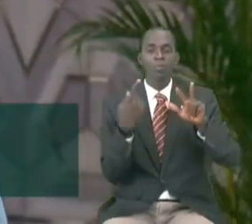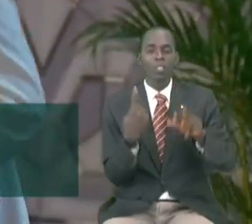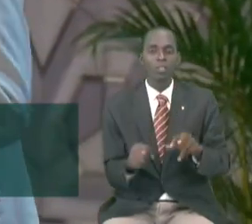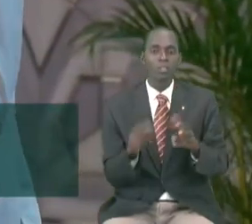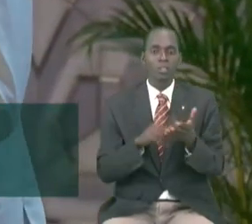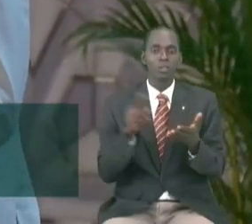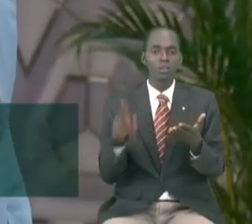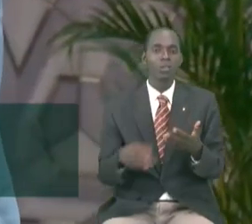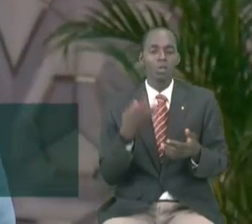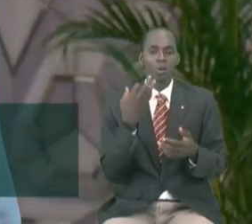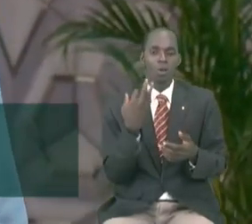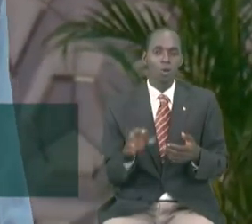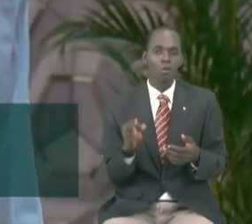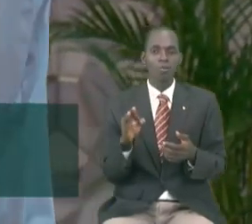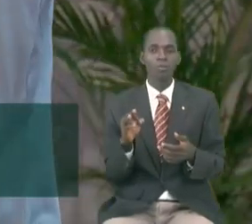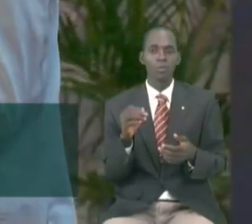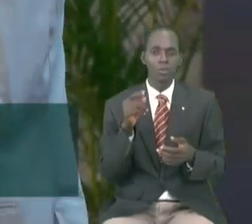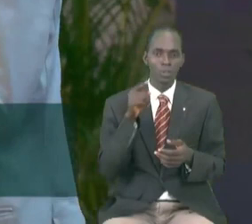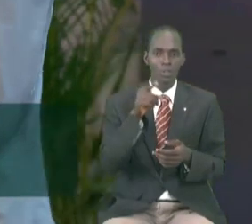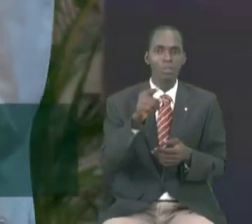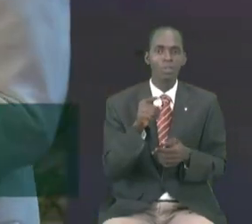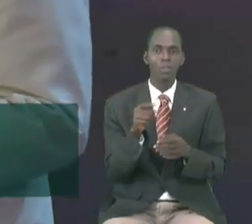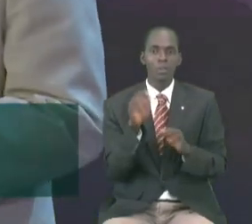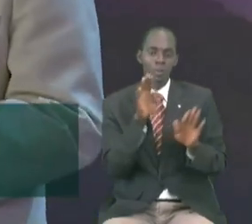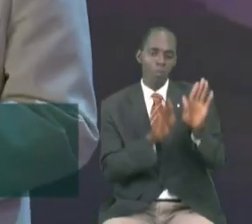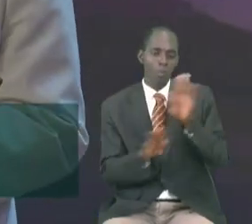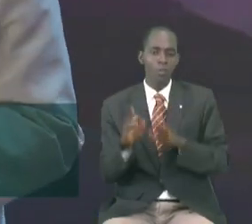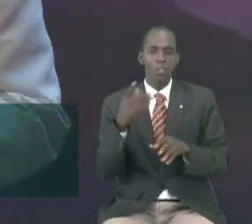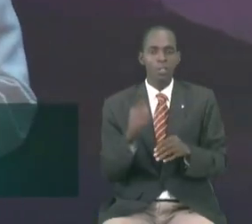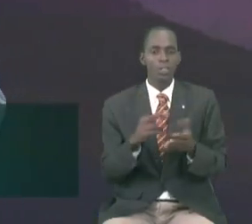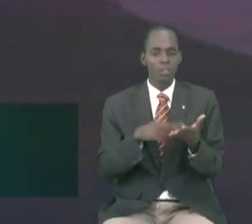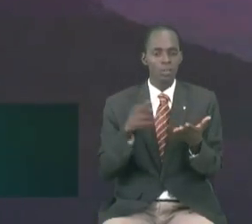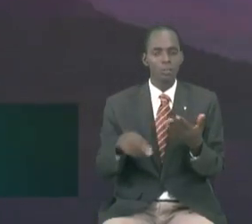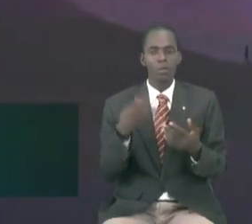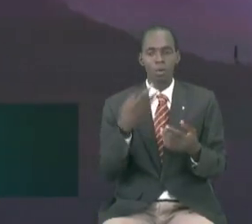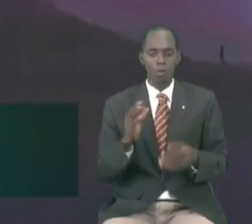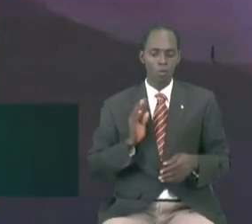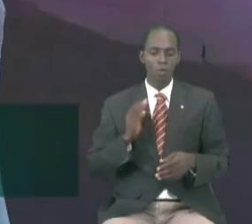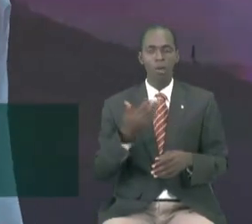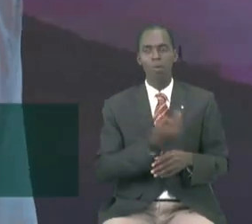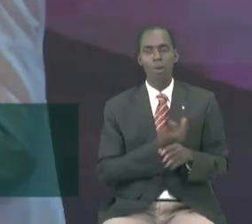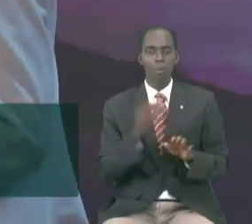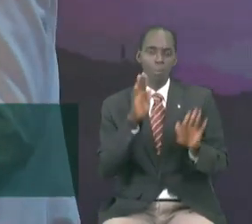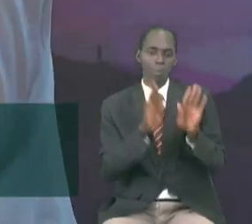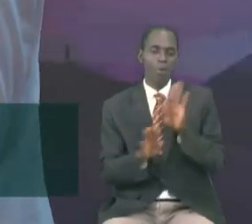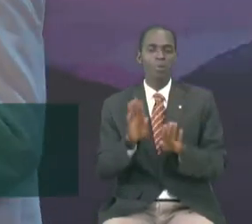We're looking at Jonah chapter 1 and we're looking at verse 7. It says in Jonah chapter 1 verse 7, and